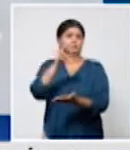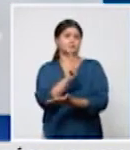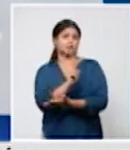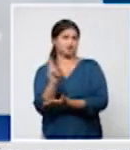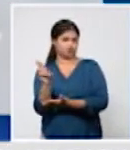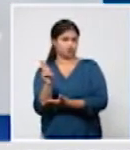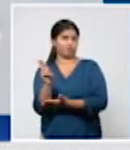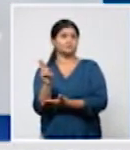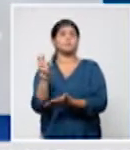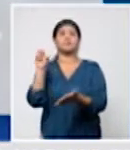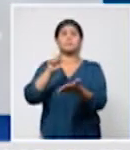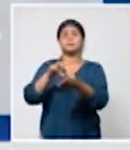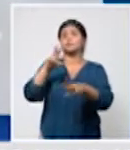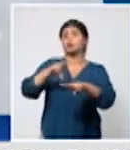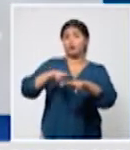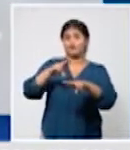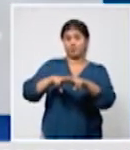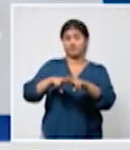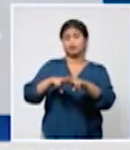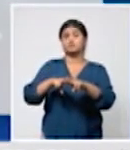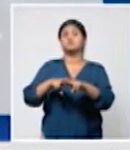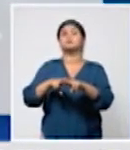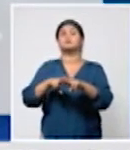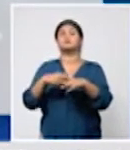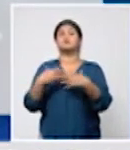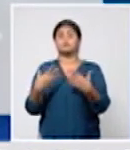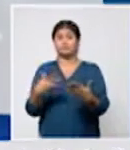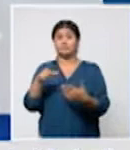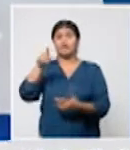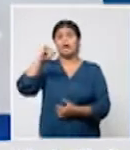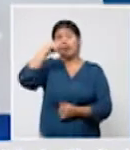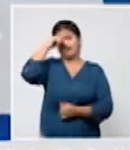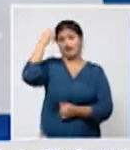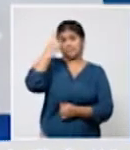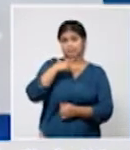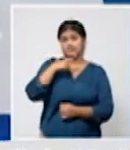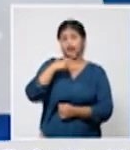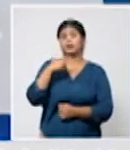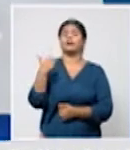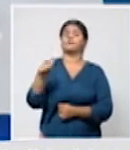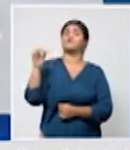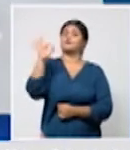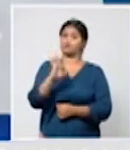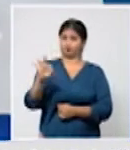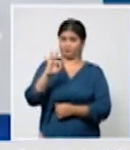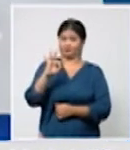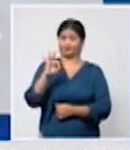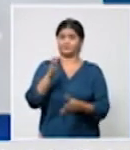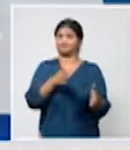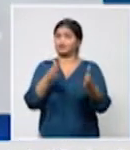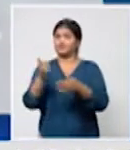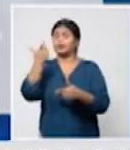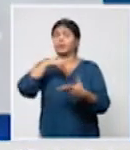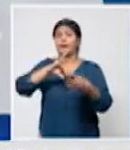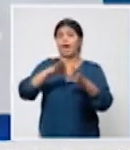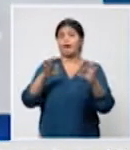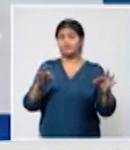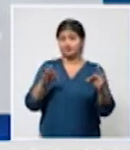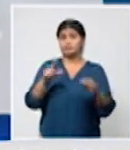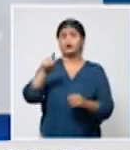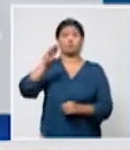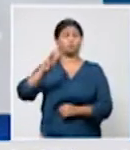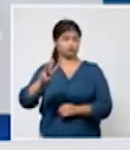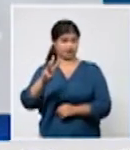which are linked to the recent outbreak in the province. Of the imported cases, 3 are from Santiago de